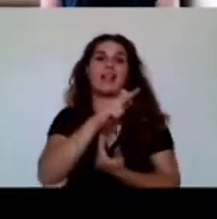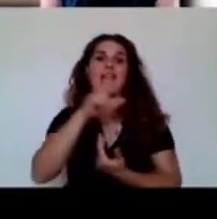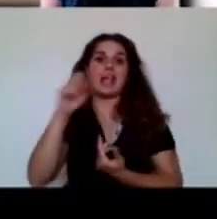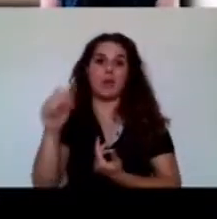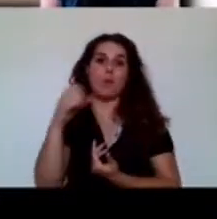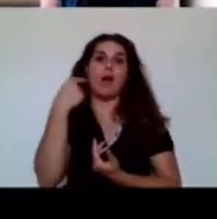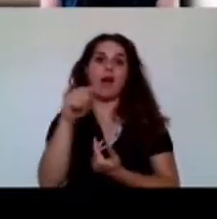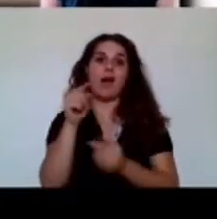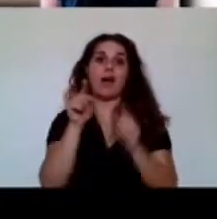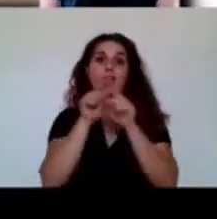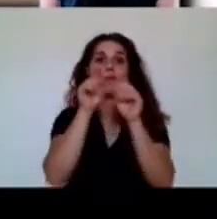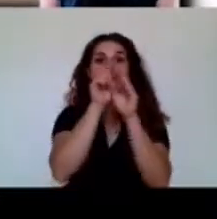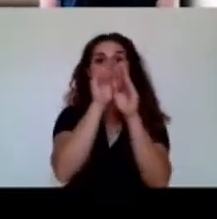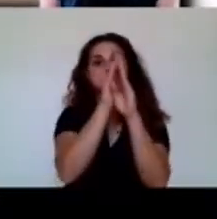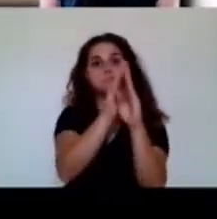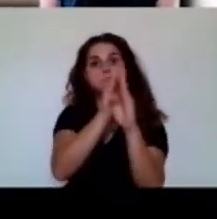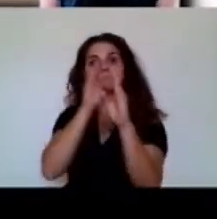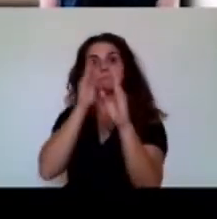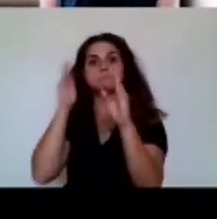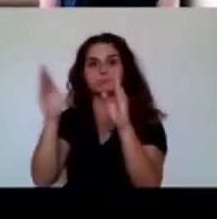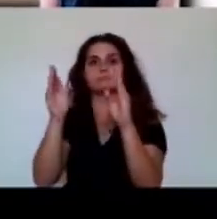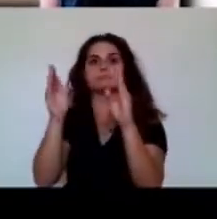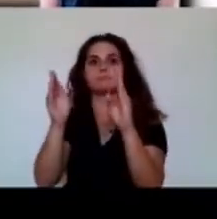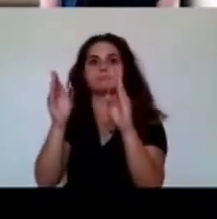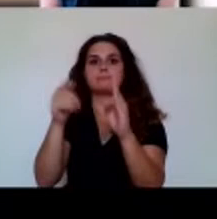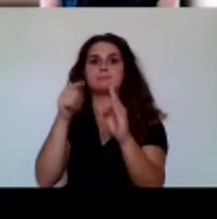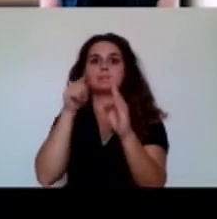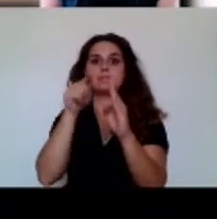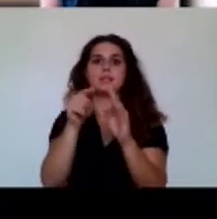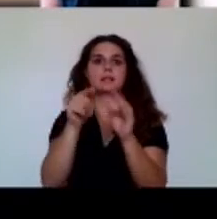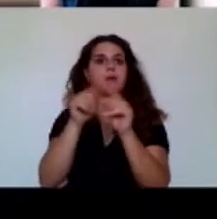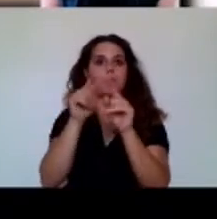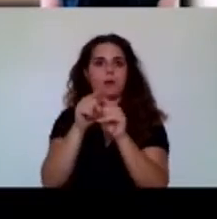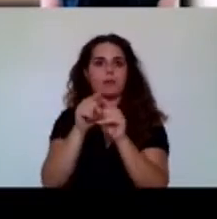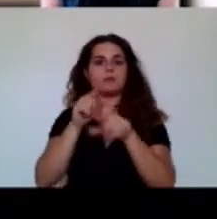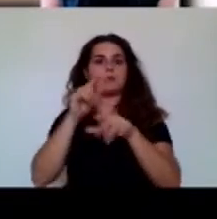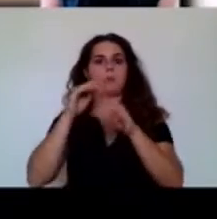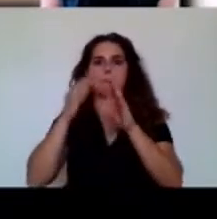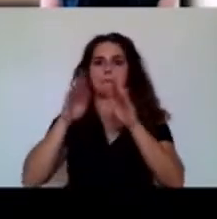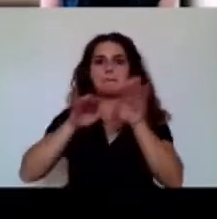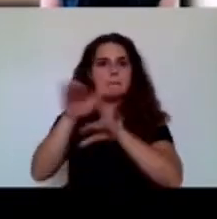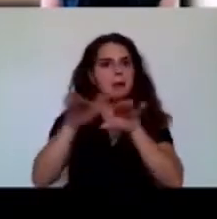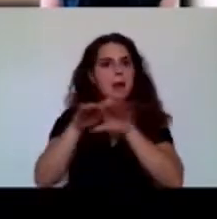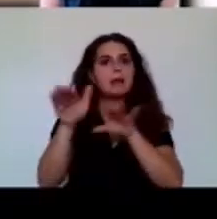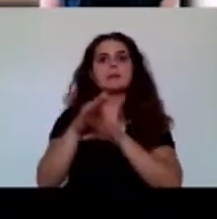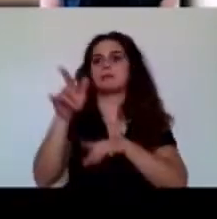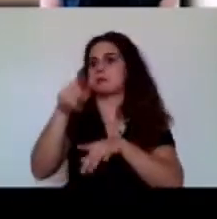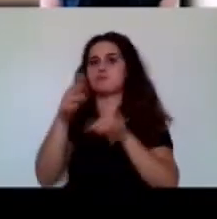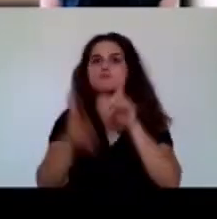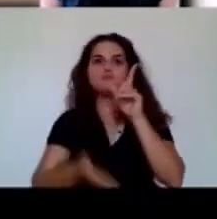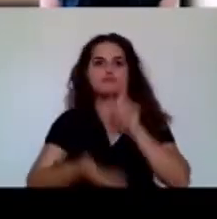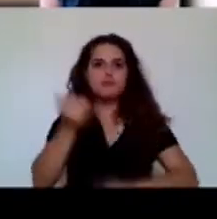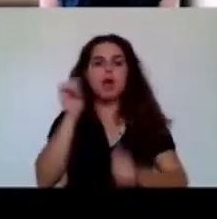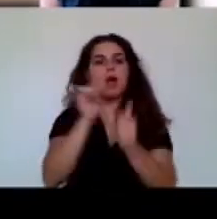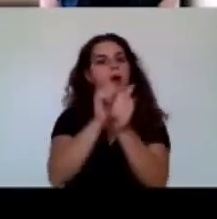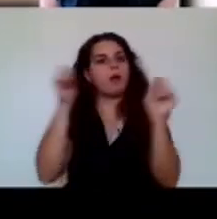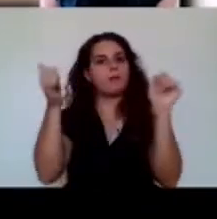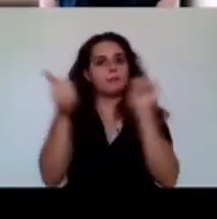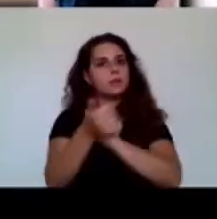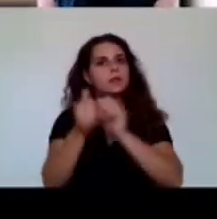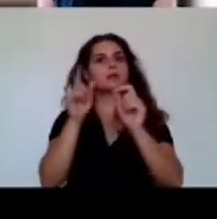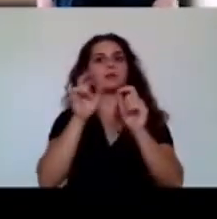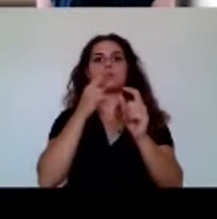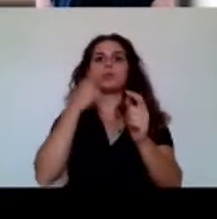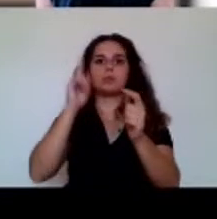opposite direction. And he doesn't correct it immediately, but with practice, he eventually adjusts his throws so that now